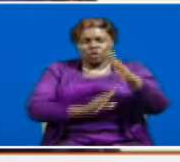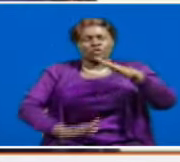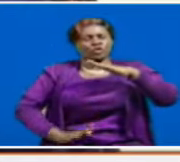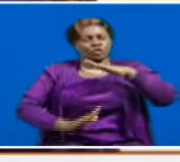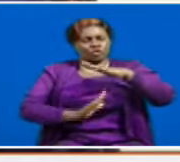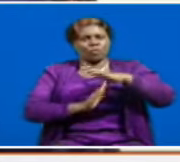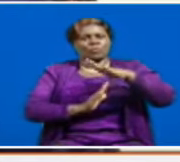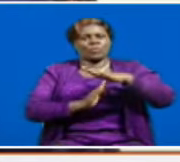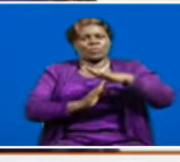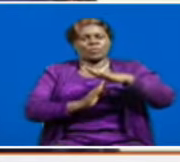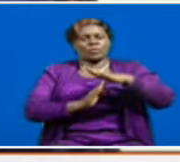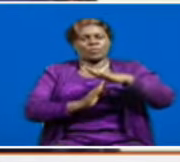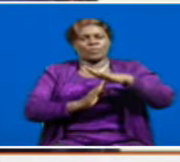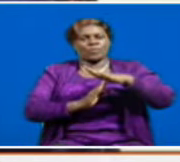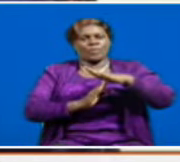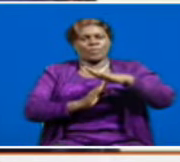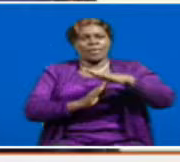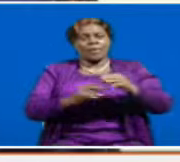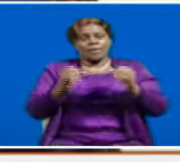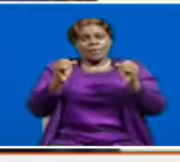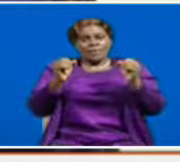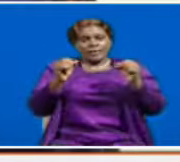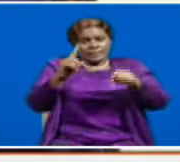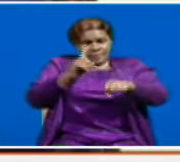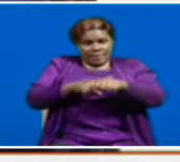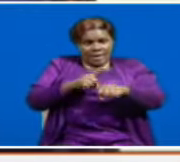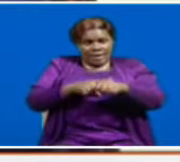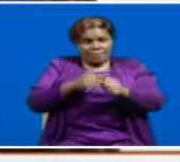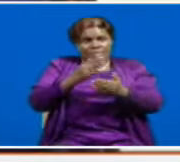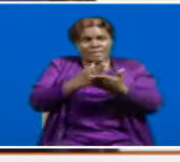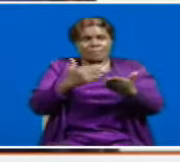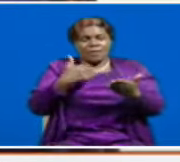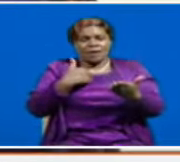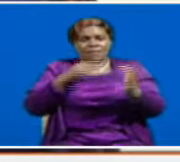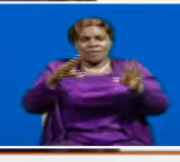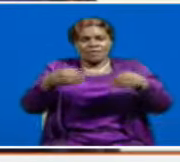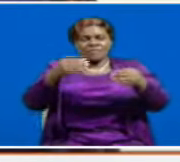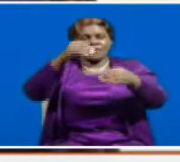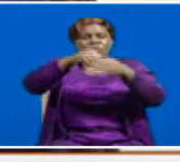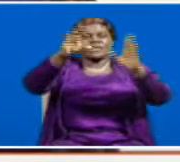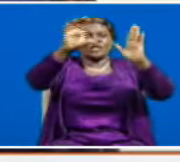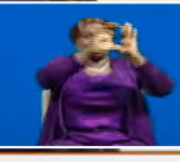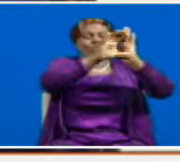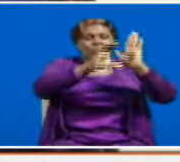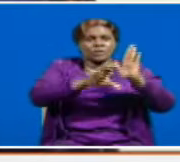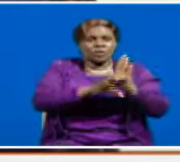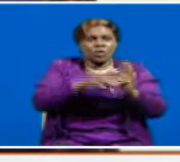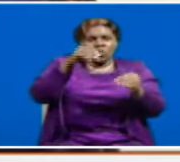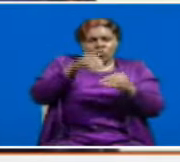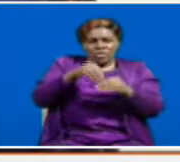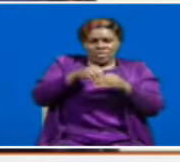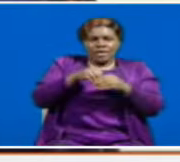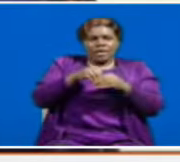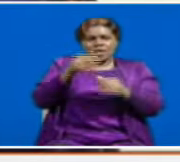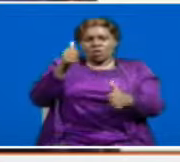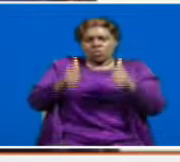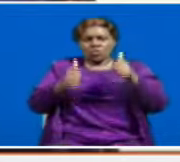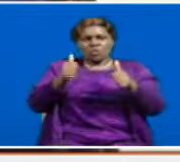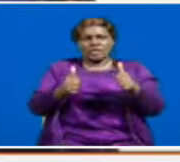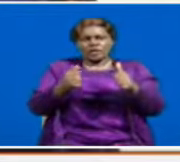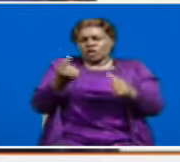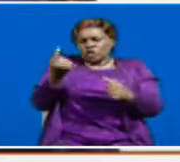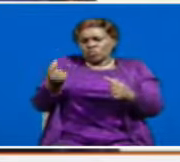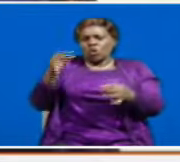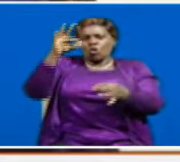sacrosanct, such that even there are timelines that are given in the constitution within which a